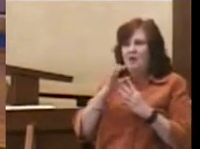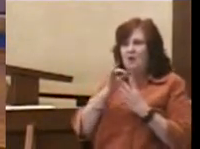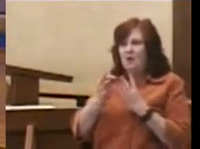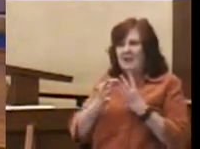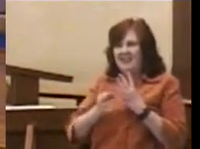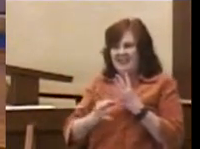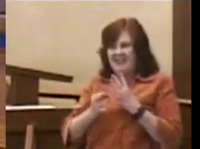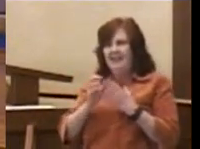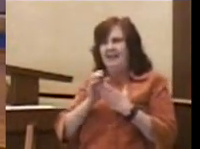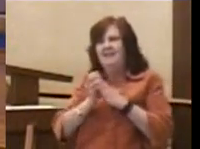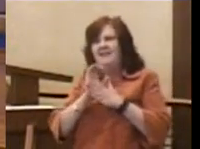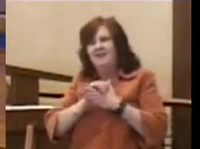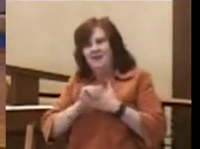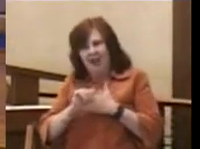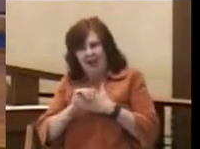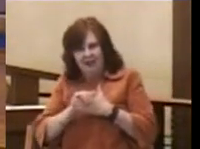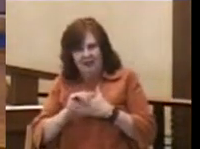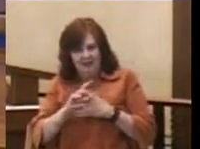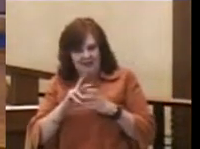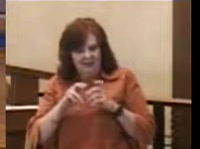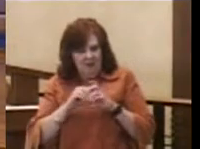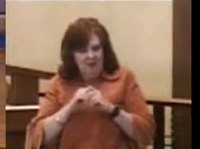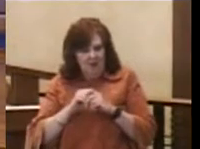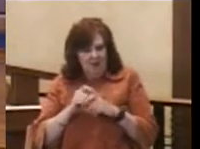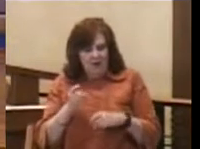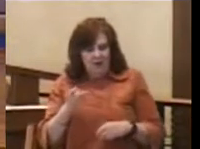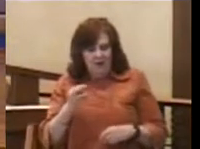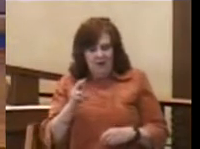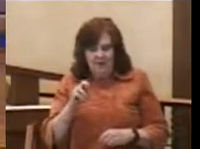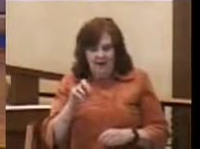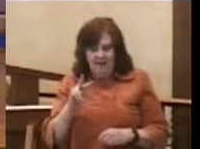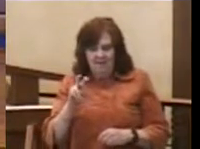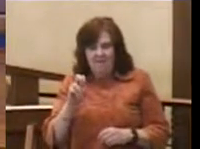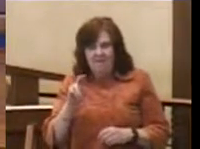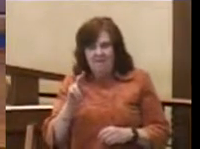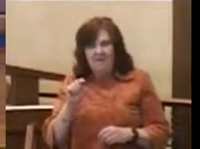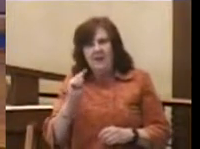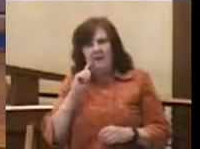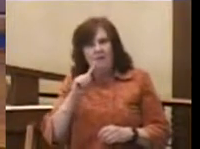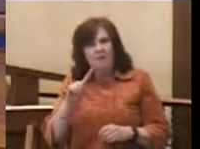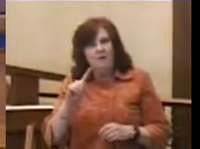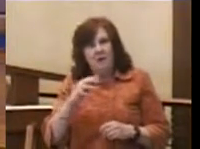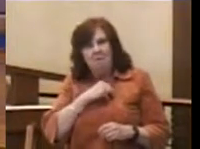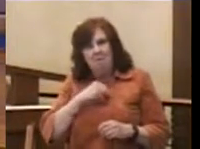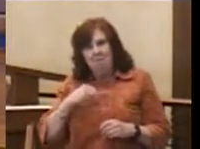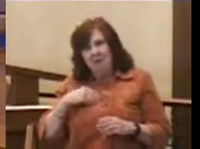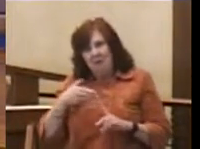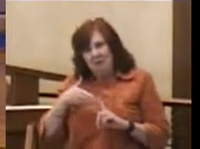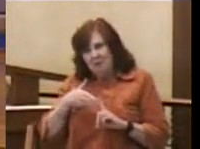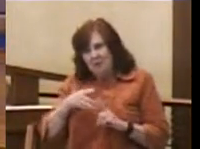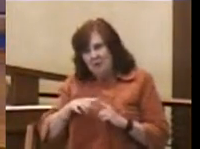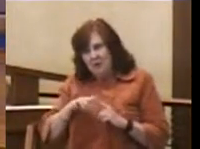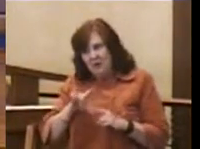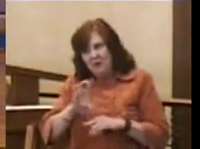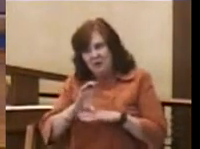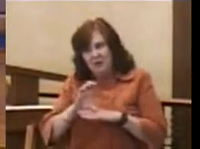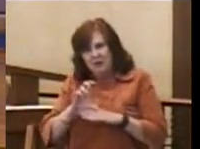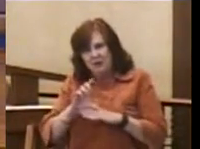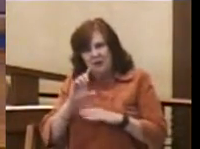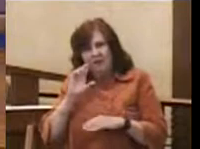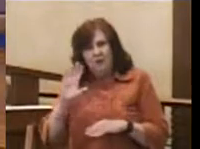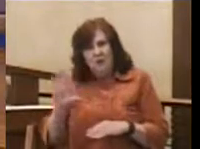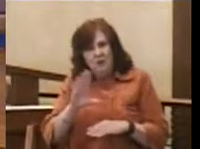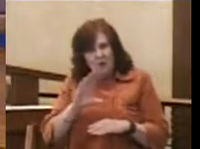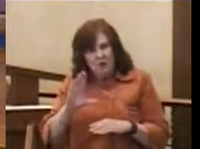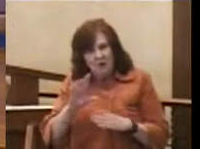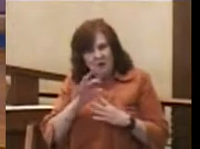Dollars. Choice Dollars are a part of Thrivent's charitable outreach funds that are member-directed to the church or charitable organization of your